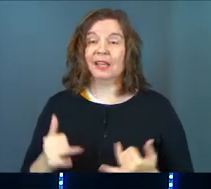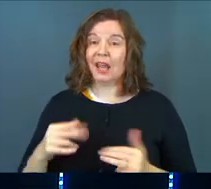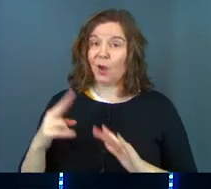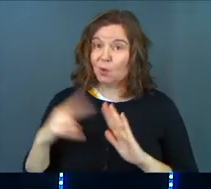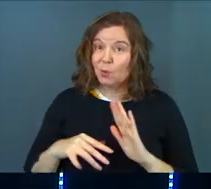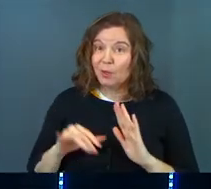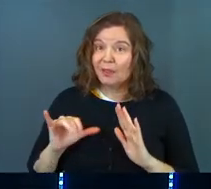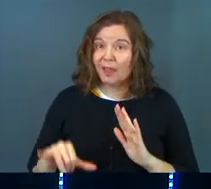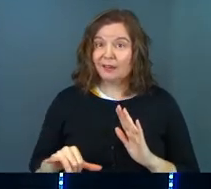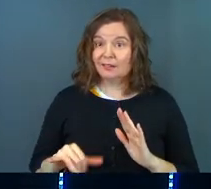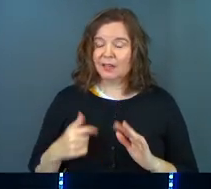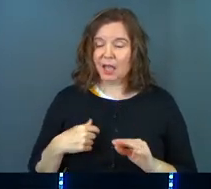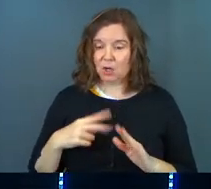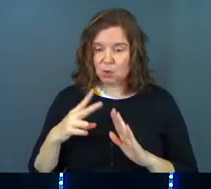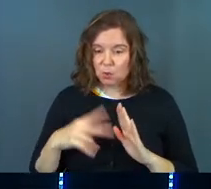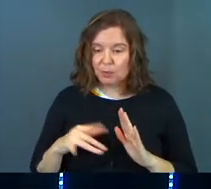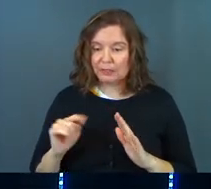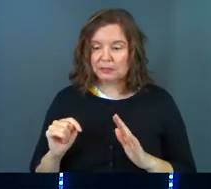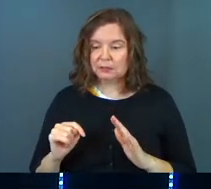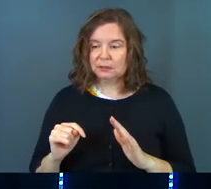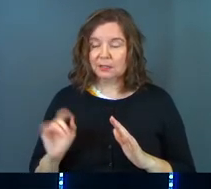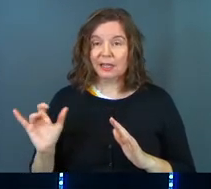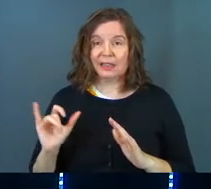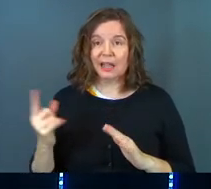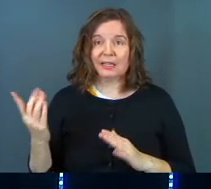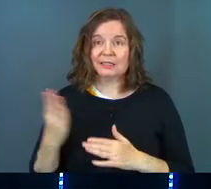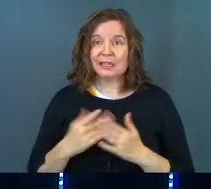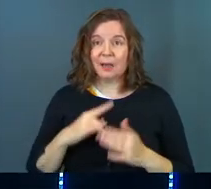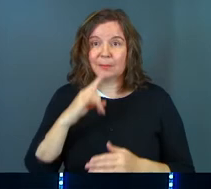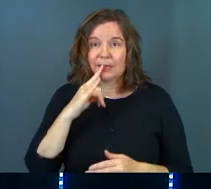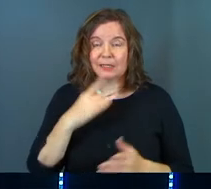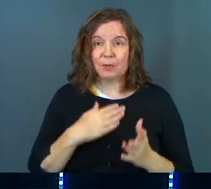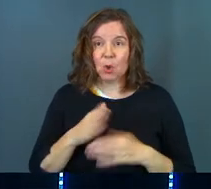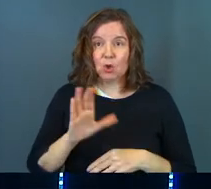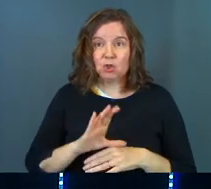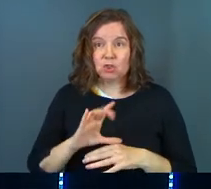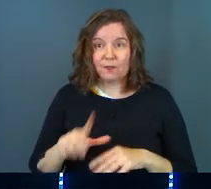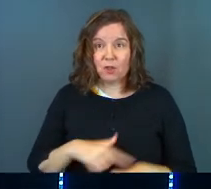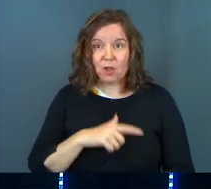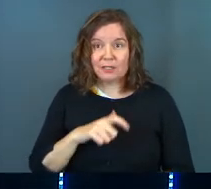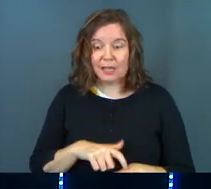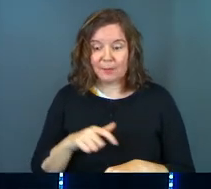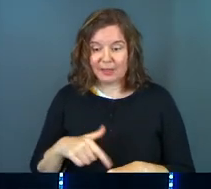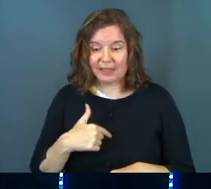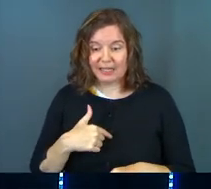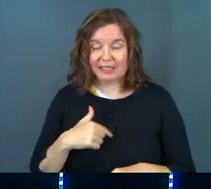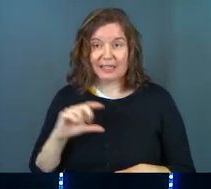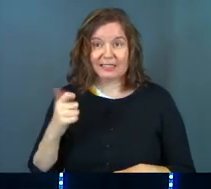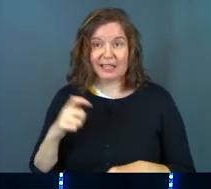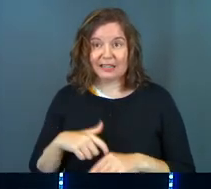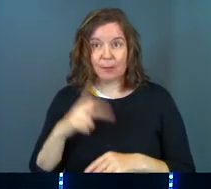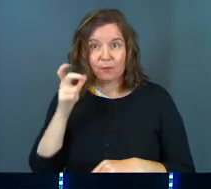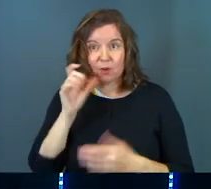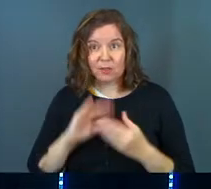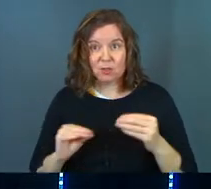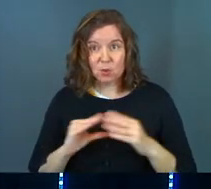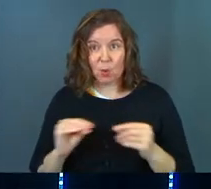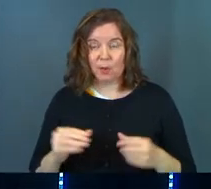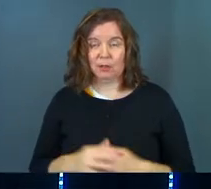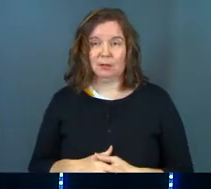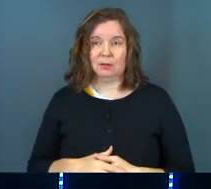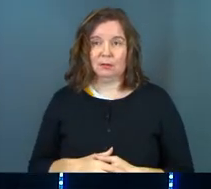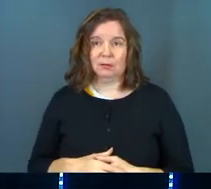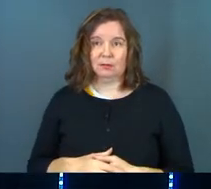Now you read that, and you read it like some kid that's been going to church for a long time, and this is the 10th time you've heard this story.